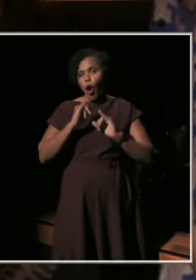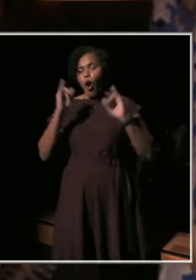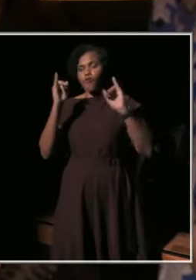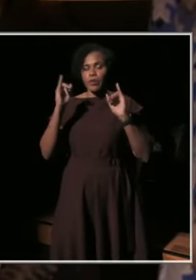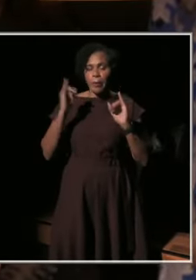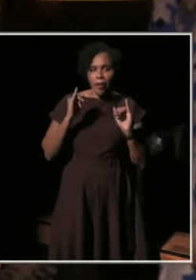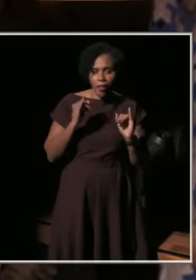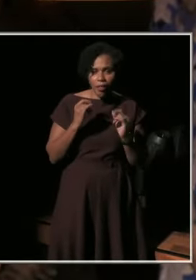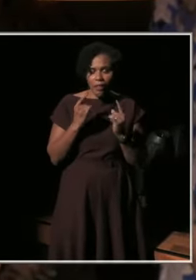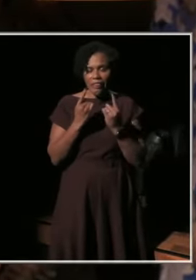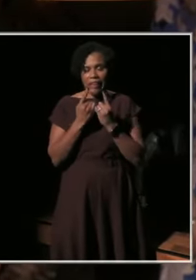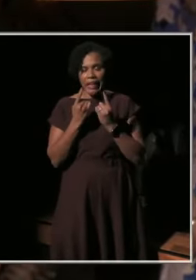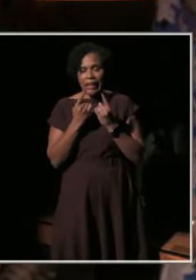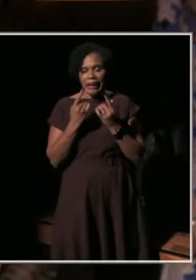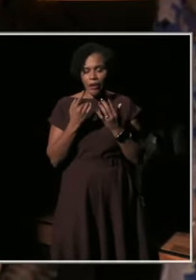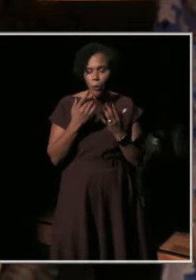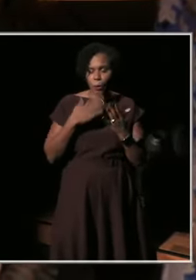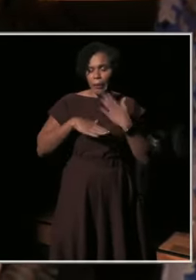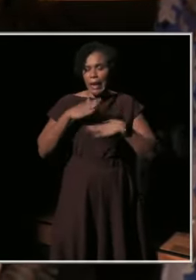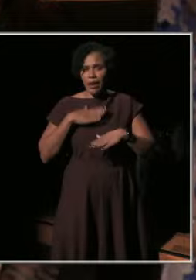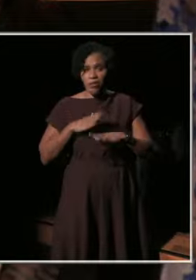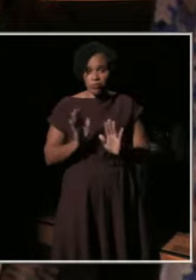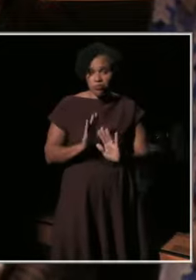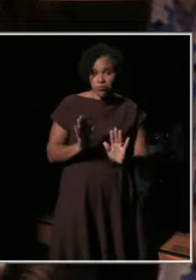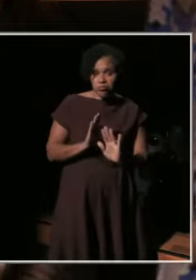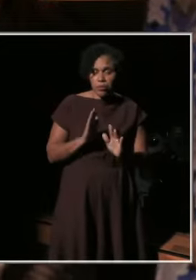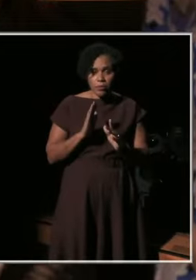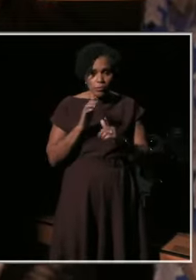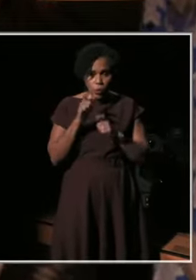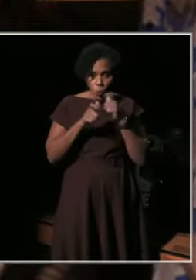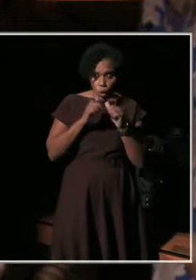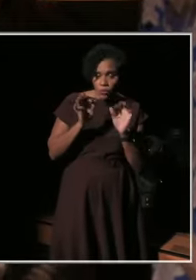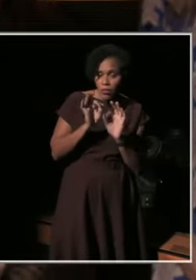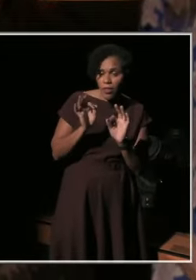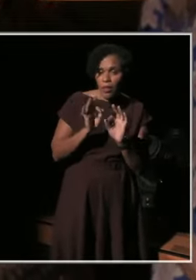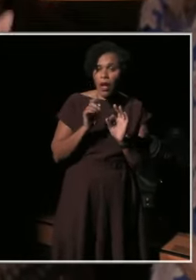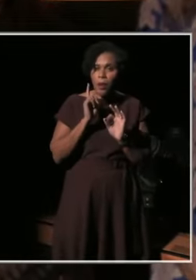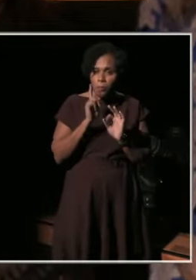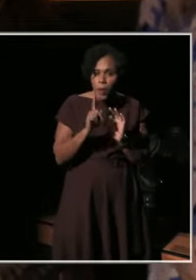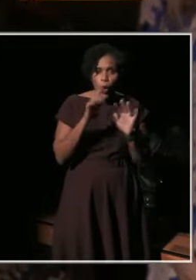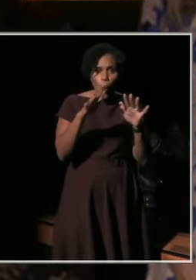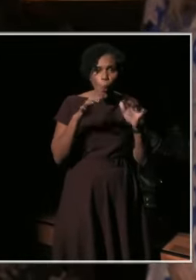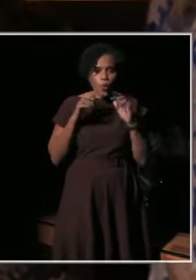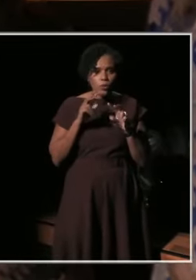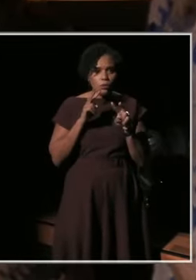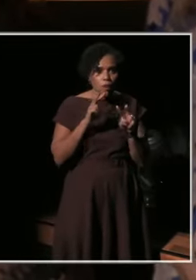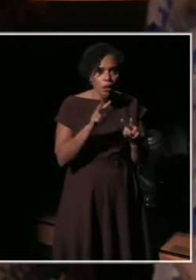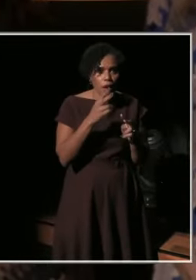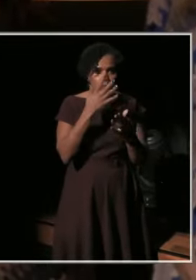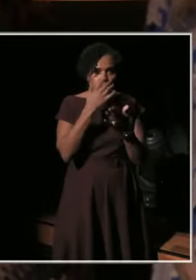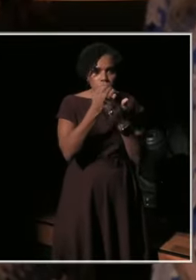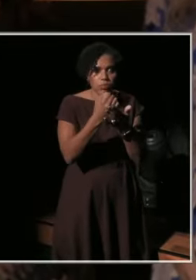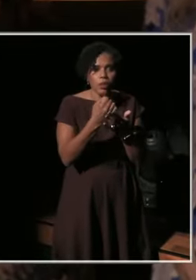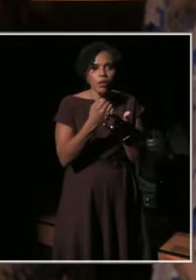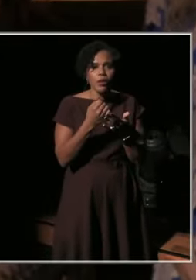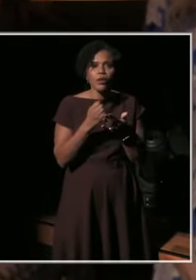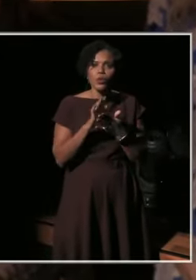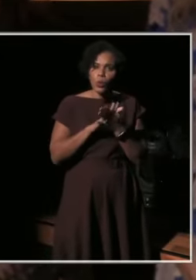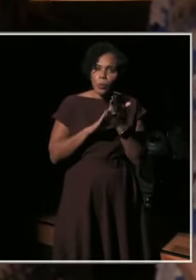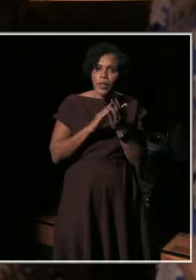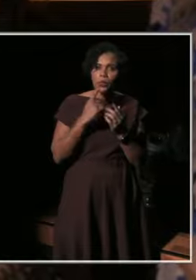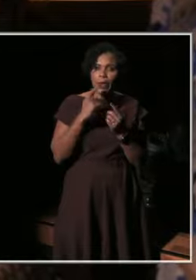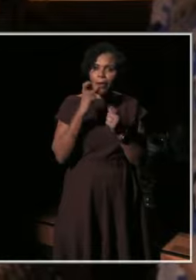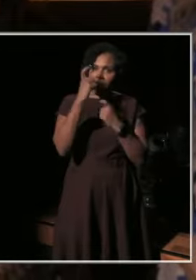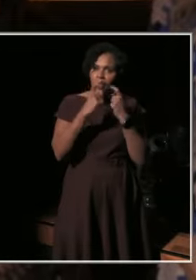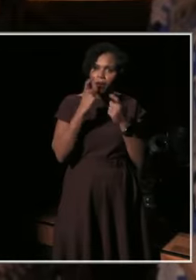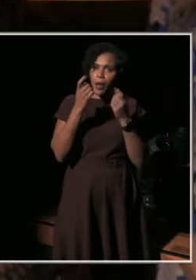doesn't have many words, but audiences respond to it, and maybe that's a sign that we can be bolder about the kinds of